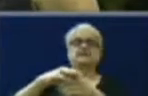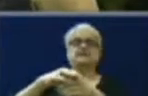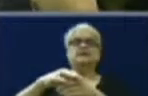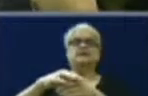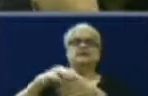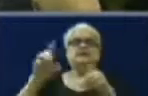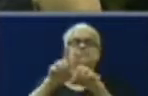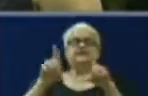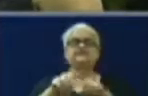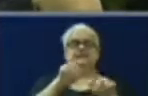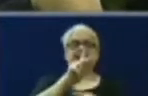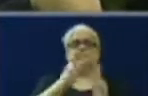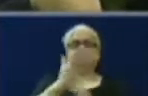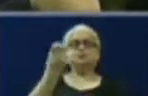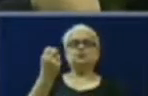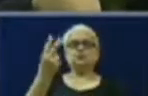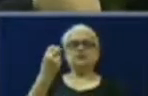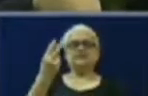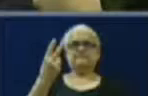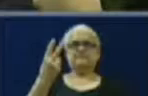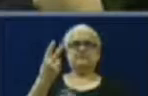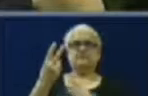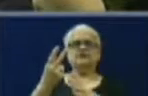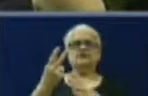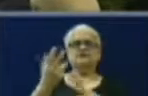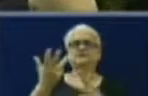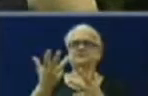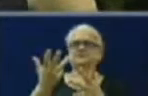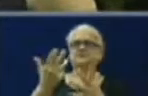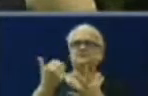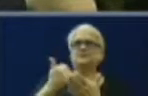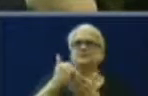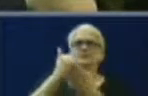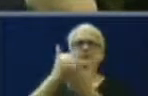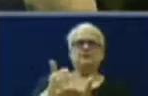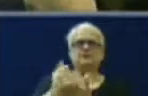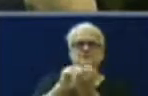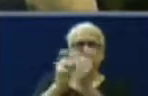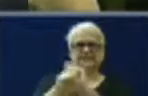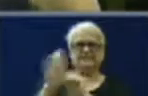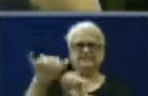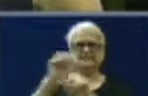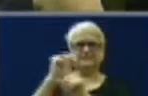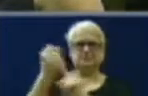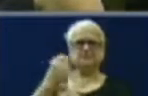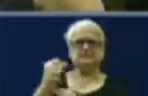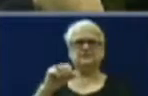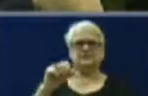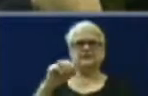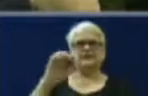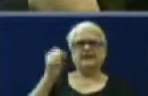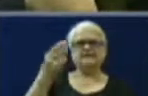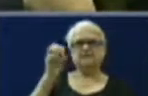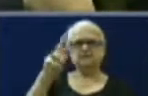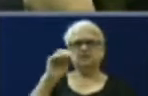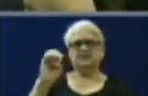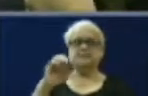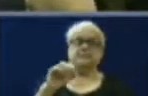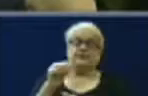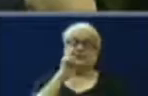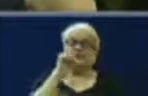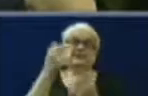to make the school K through 12 to compensate for this disparity, but it was never implemented. Nothing has ever been done to correct this disparity.